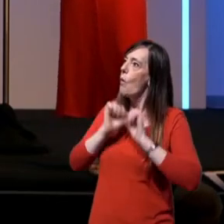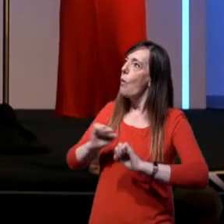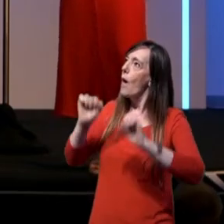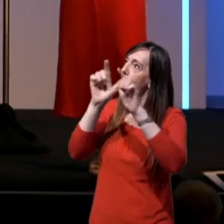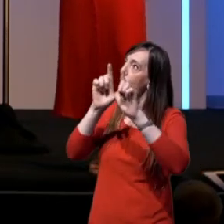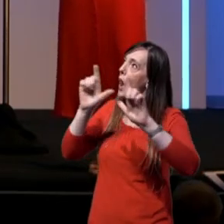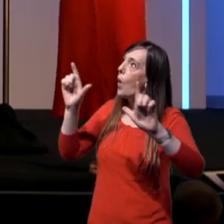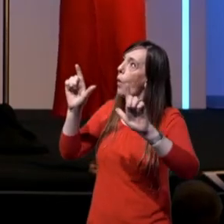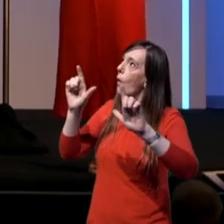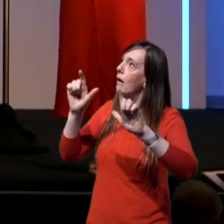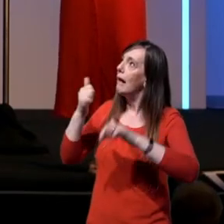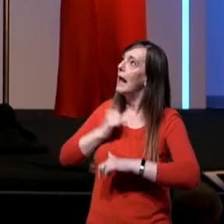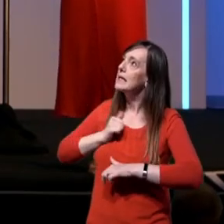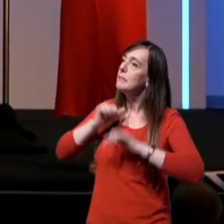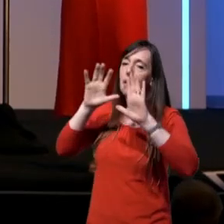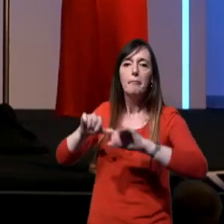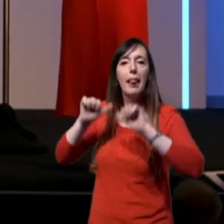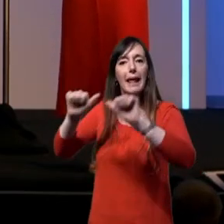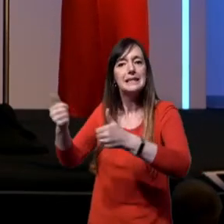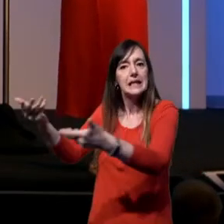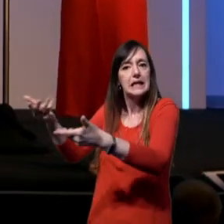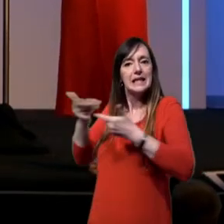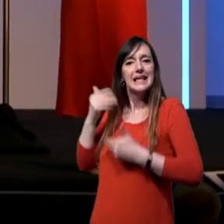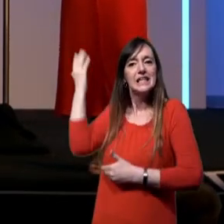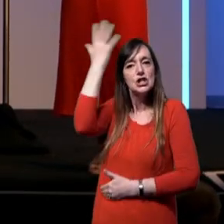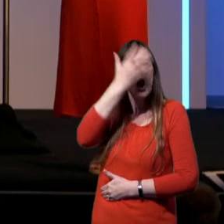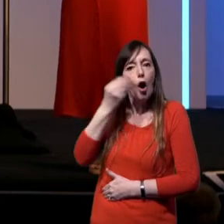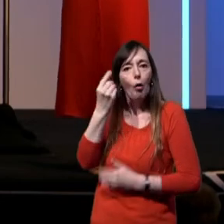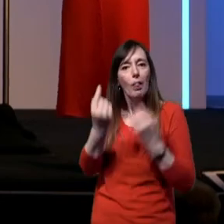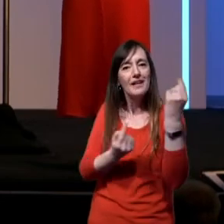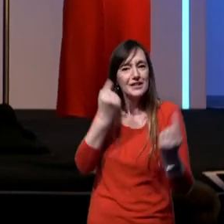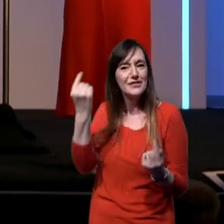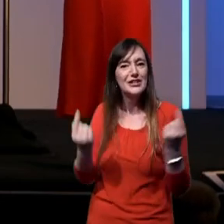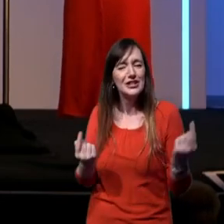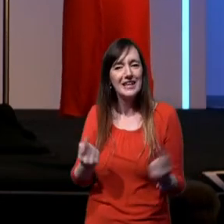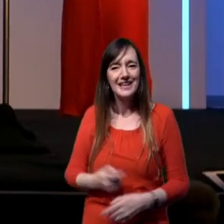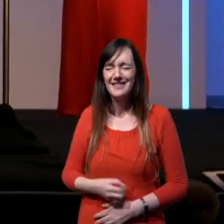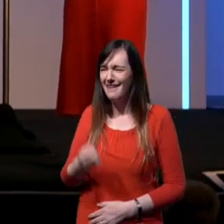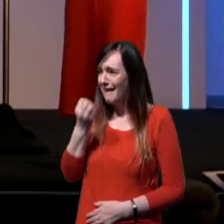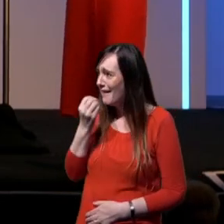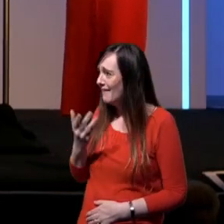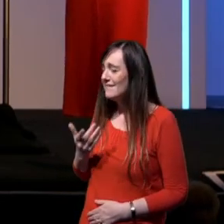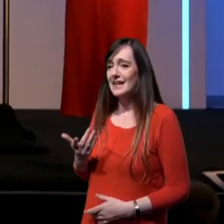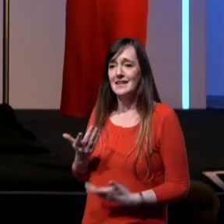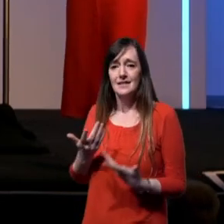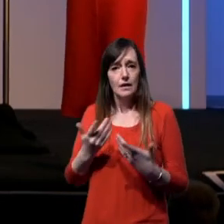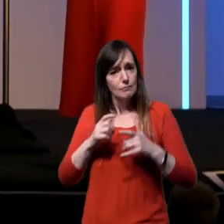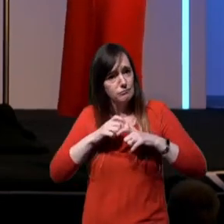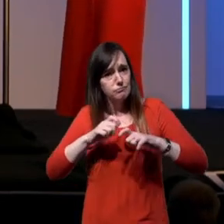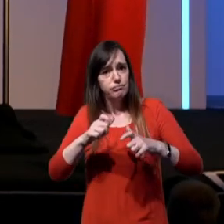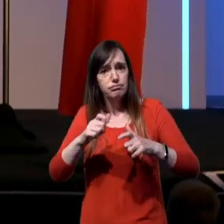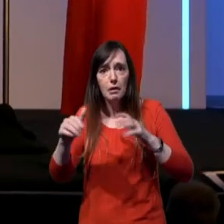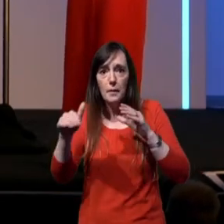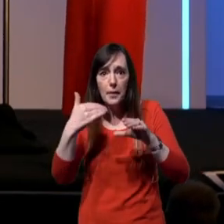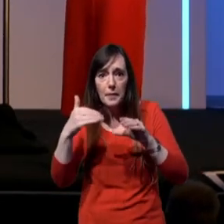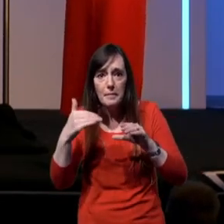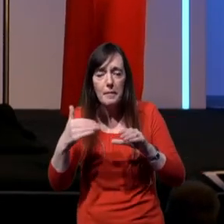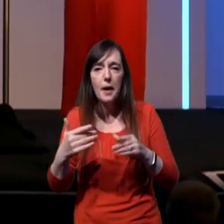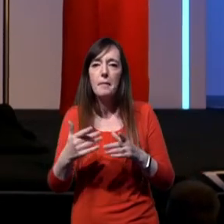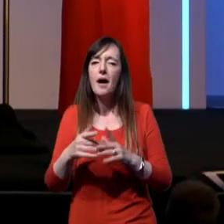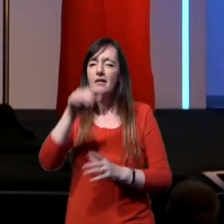own soul individually. So there you go, how lovely. So do keep your comments coming in, and in light of that reminder